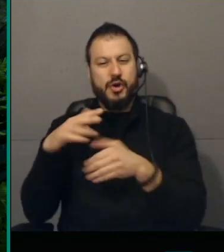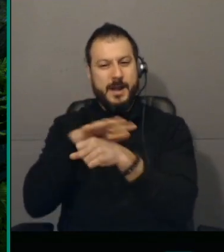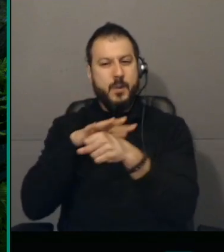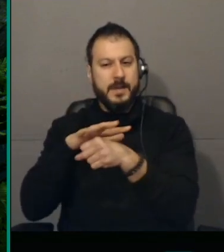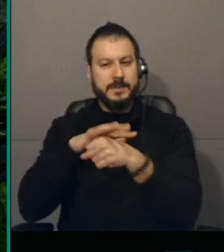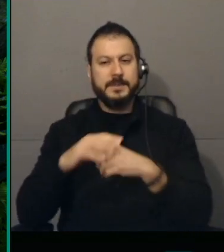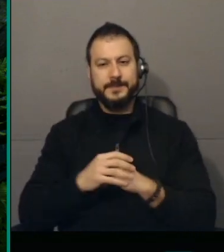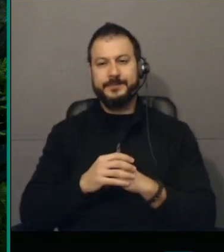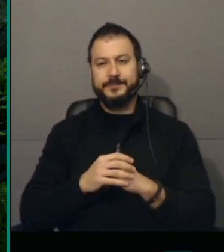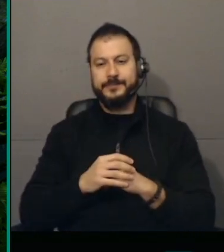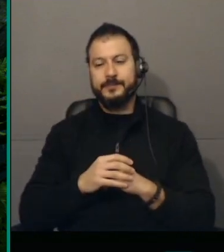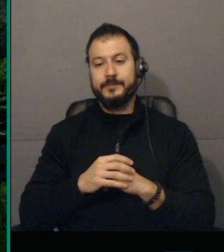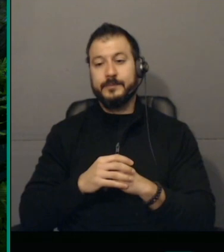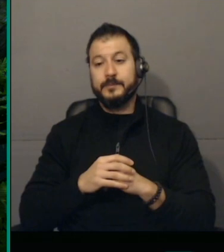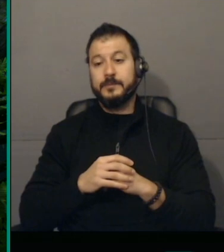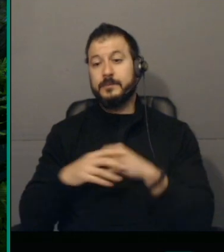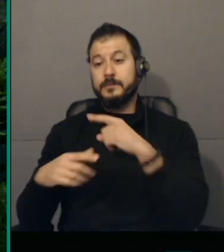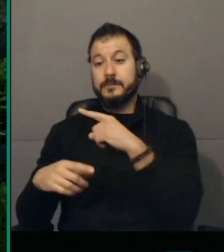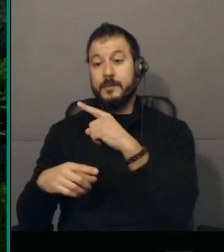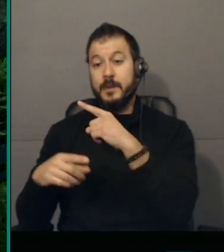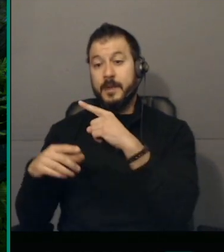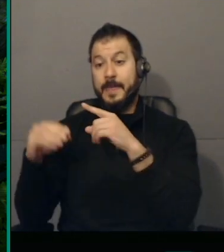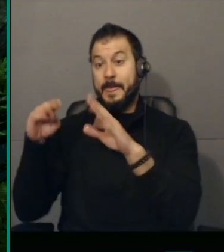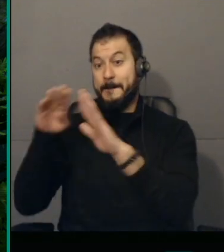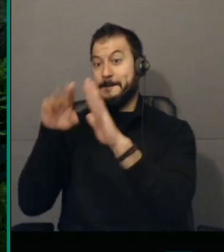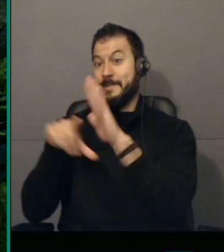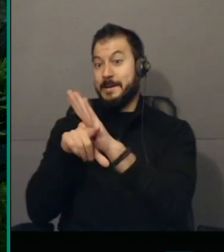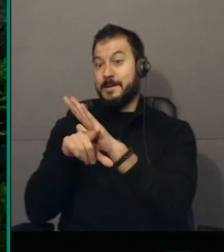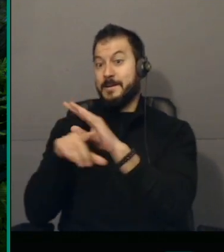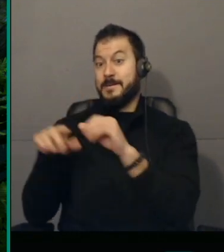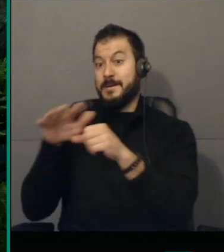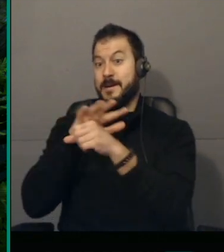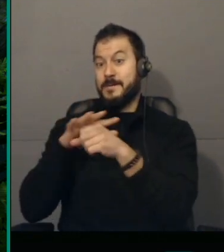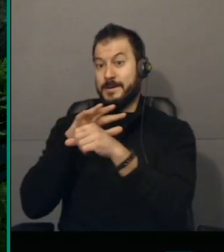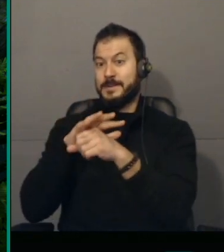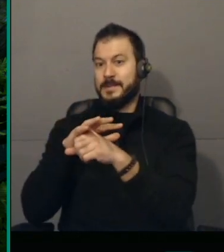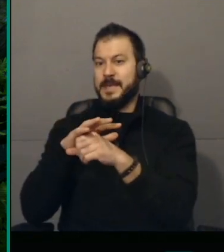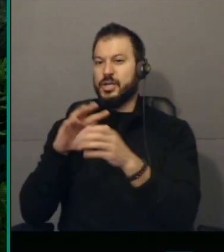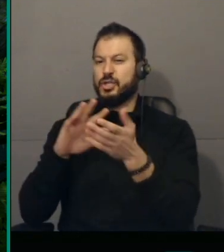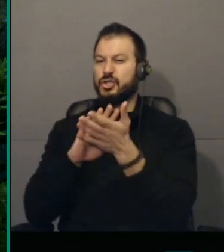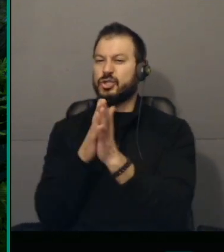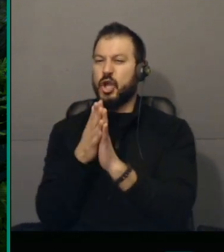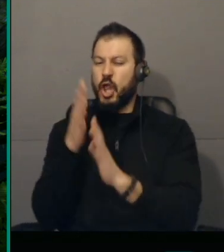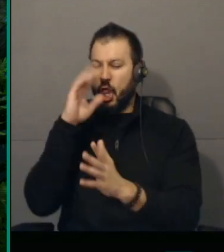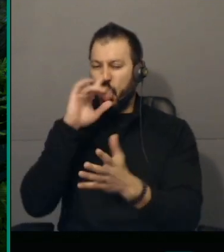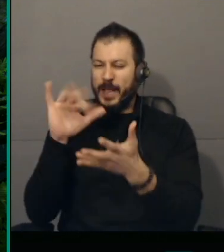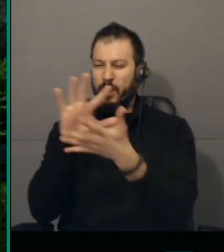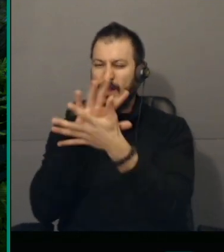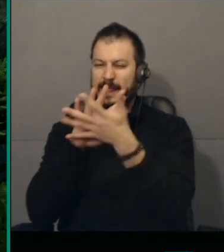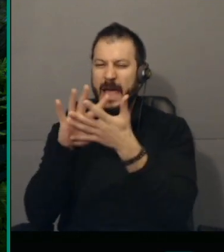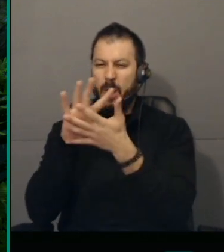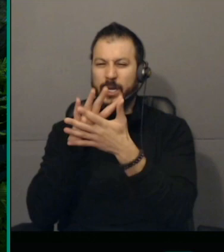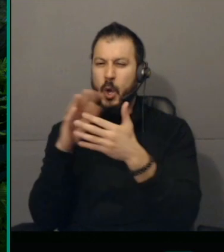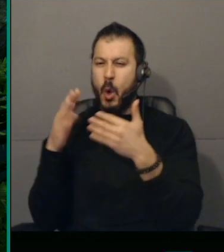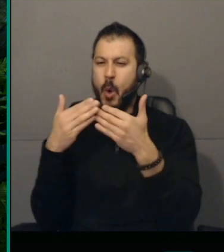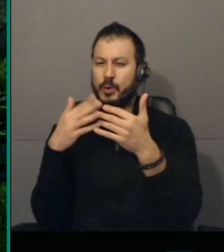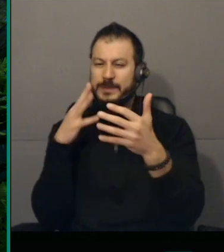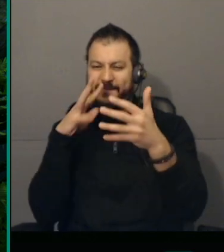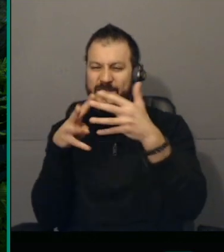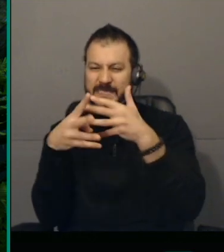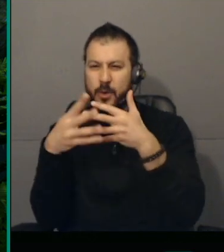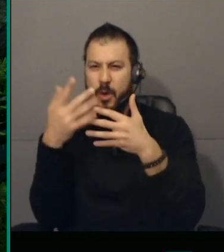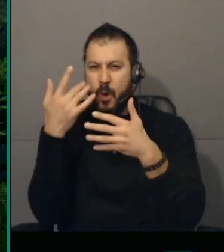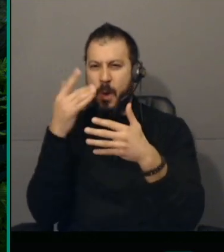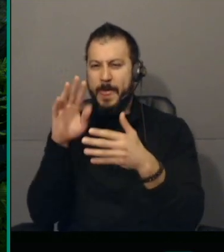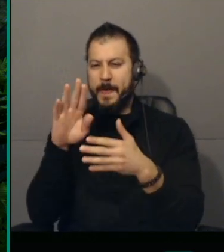areas. If we look in these areas in the background, we can notice the scene starts to look cloudy, becoming almost invisible due to